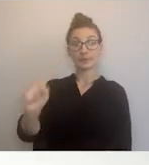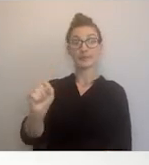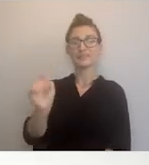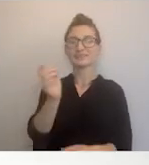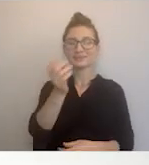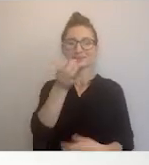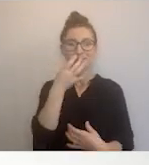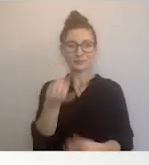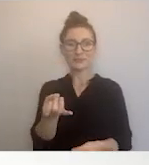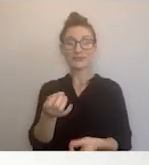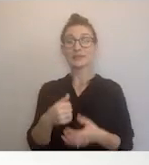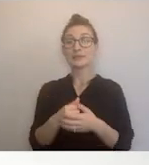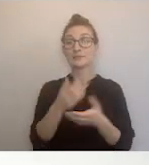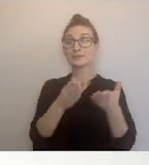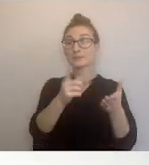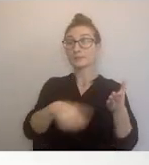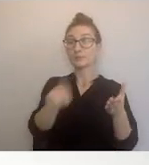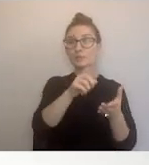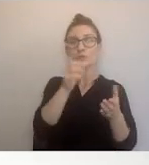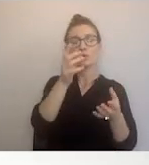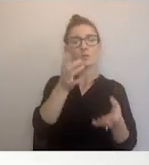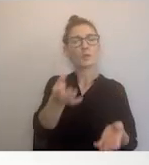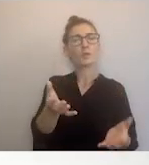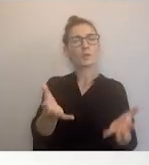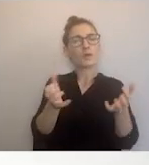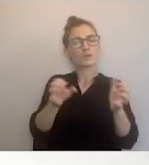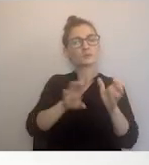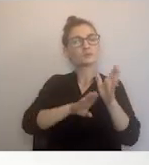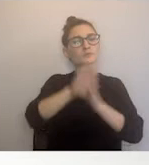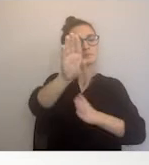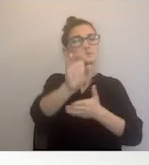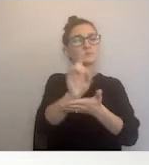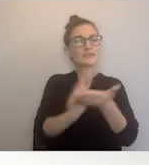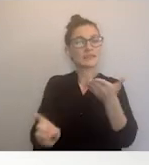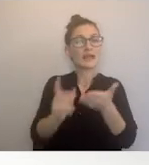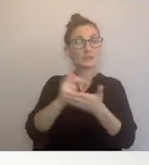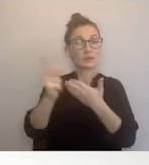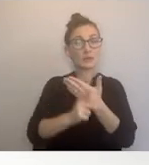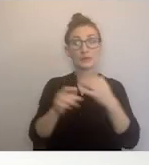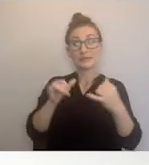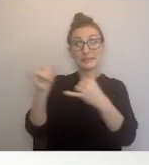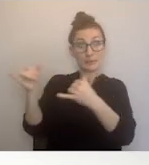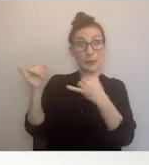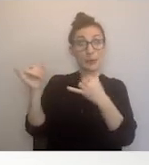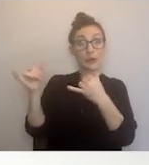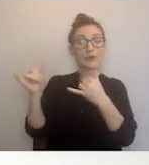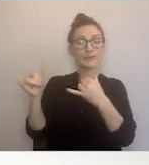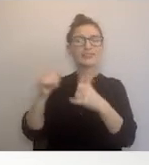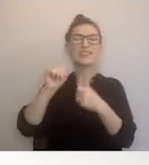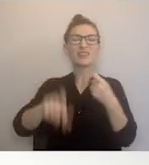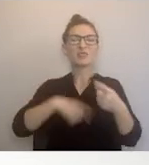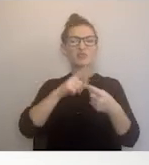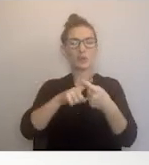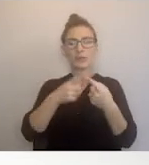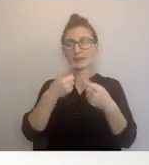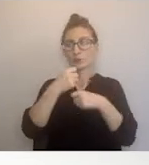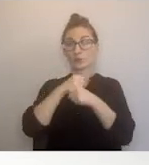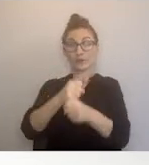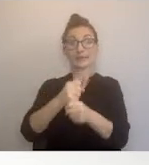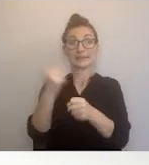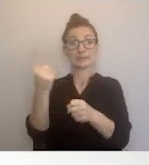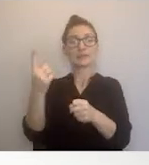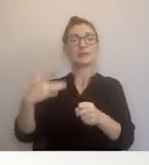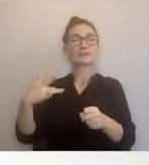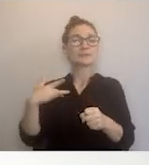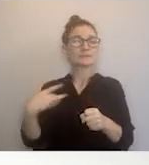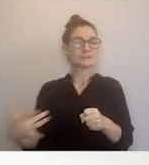interesting about Upbeat, and as I know a lot of you here today are interested about how can you design programs like this or do this with your population. And when